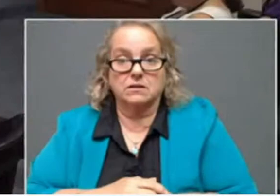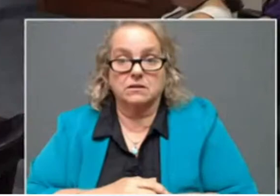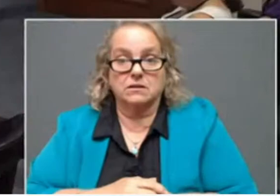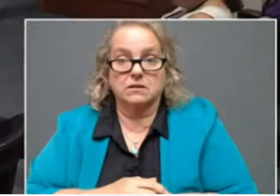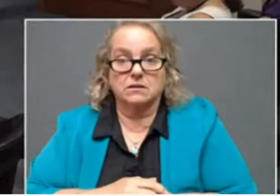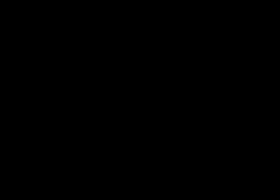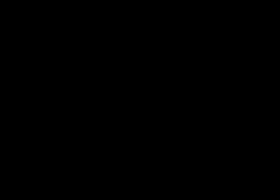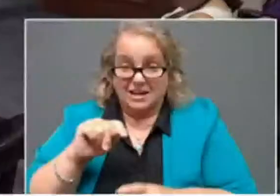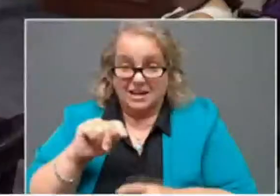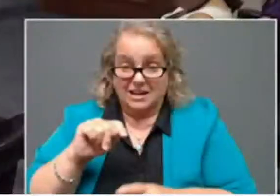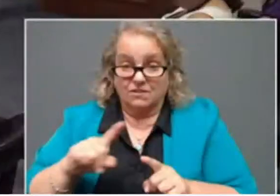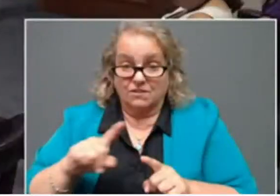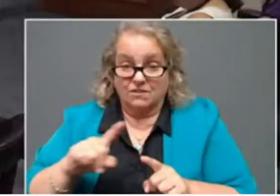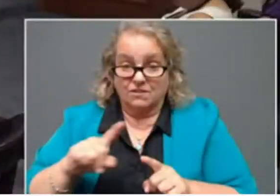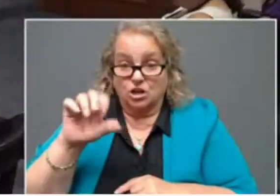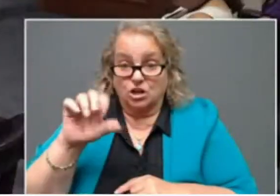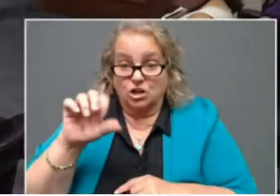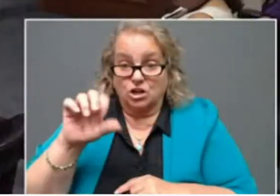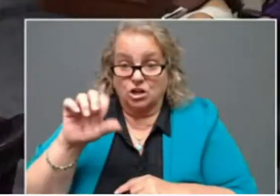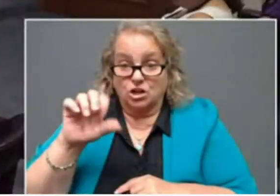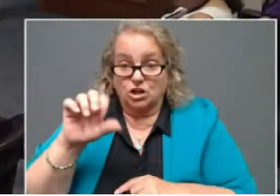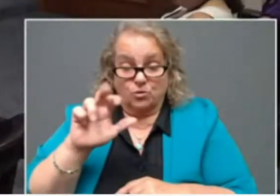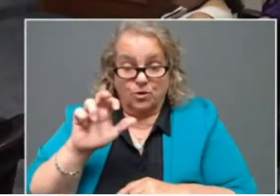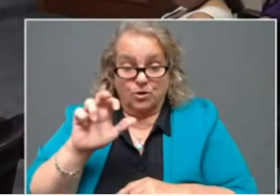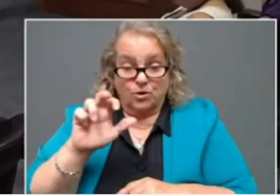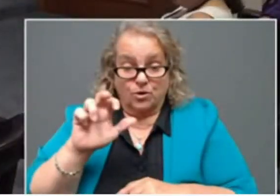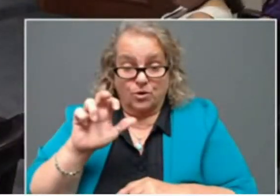34 clusters, 335 cases, were those all?